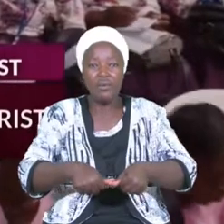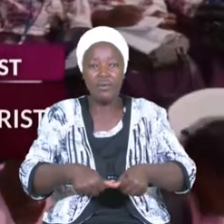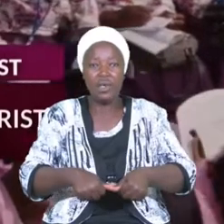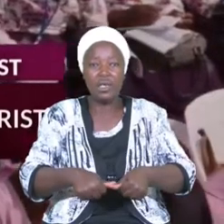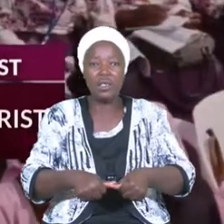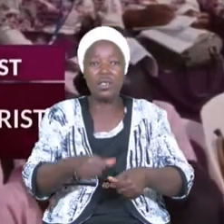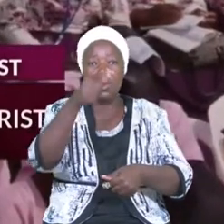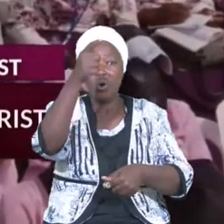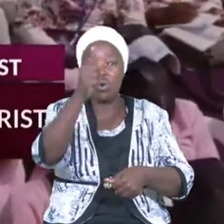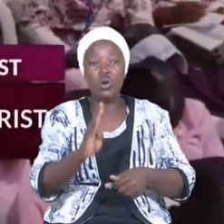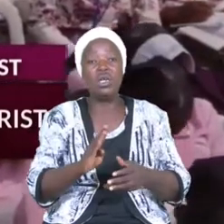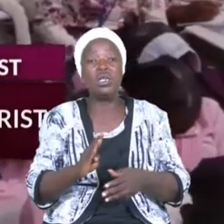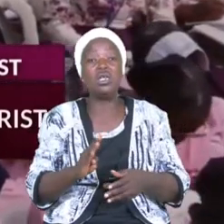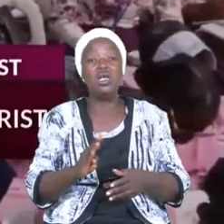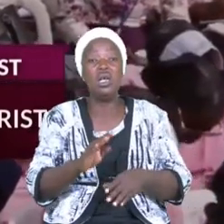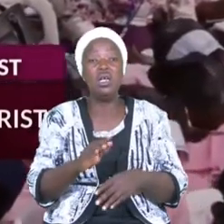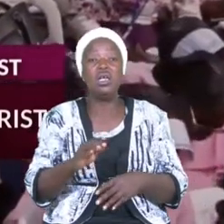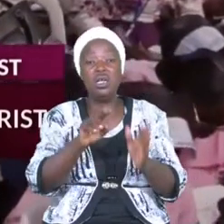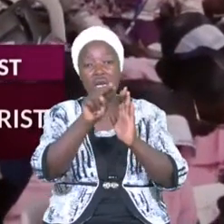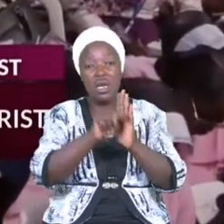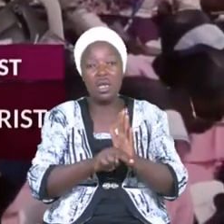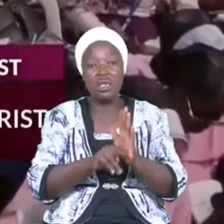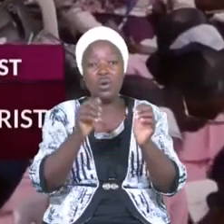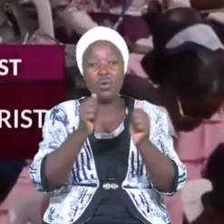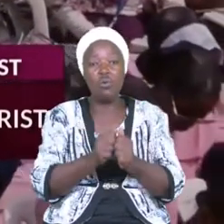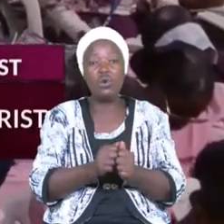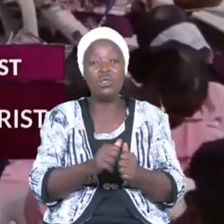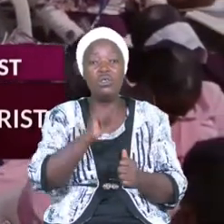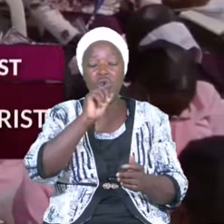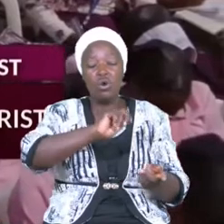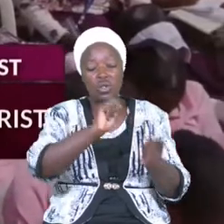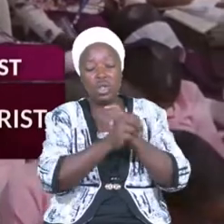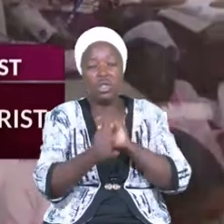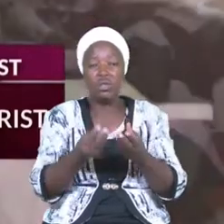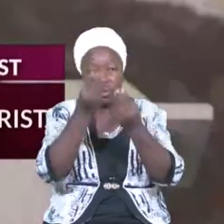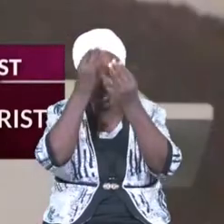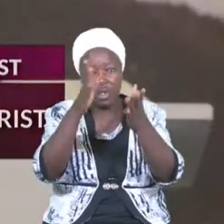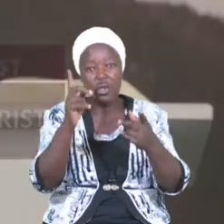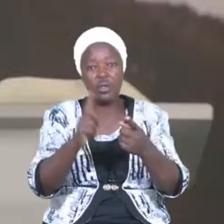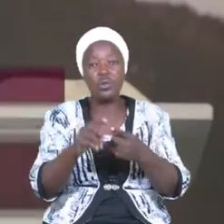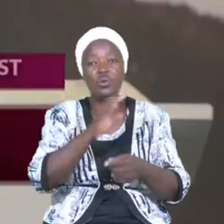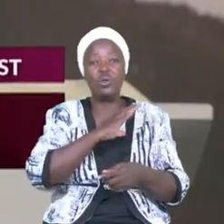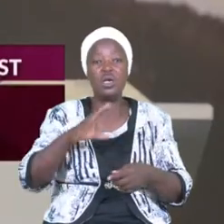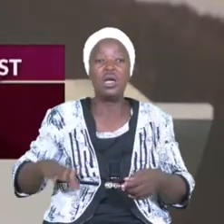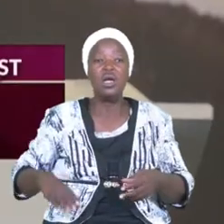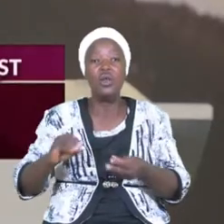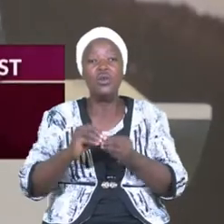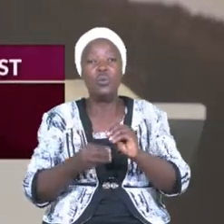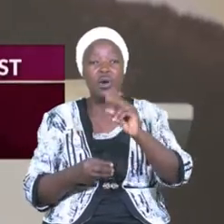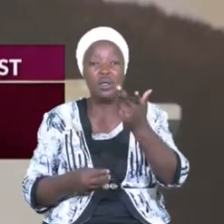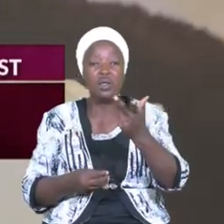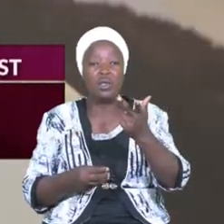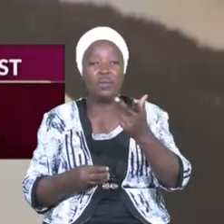with objective commitment to Christ. Number three, soaring growth